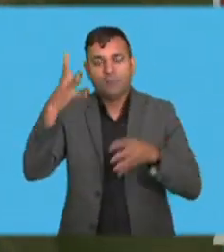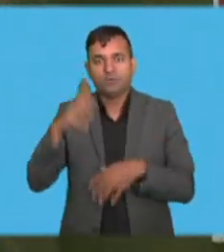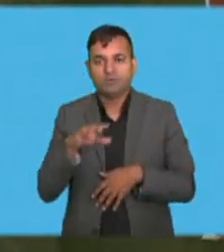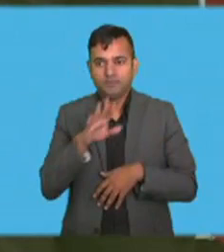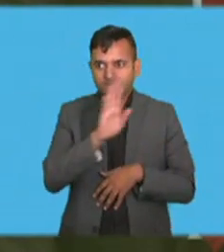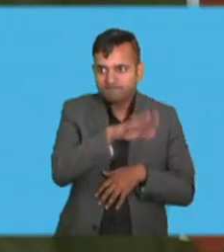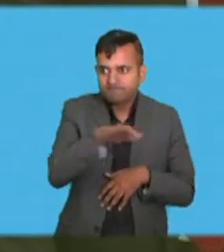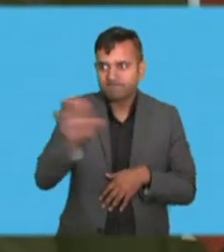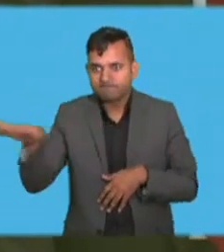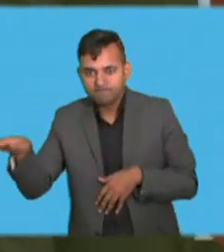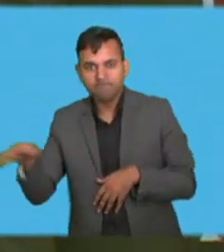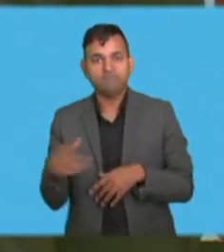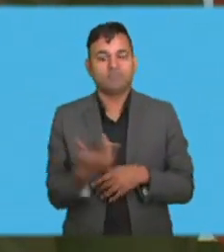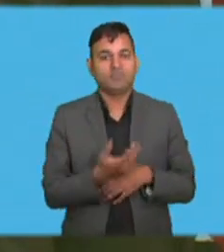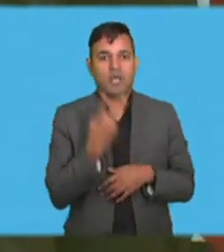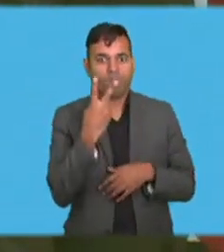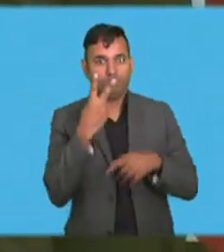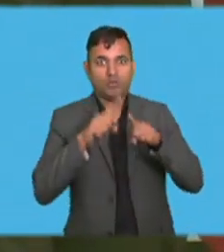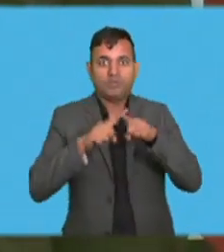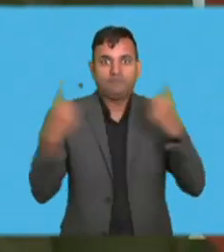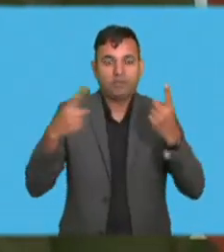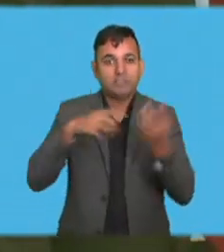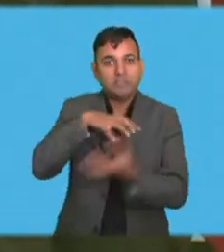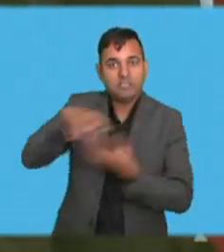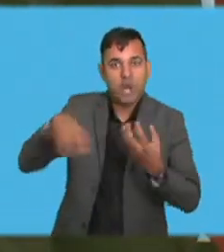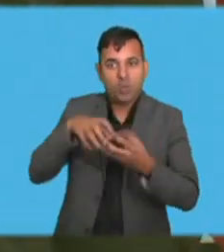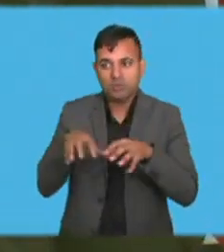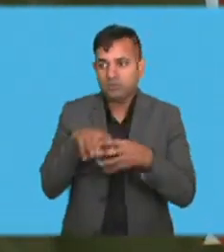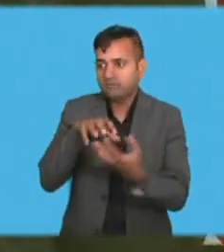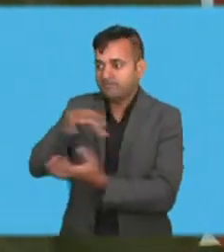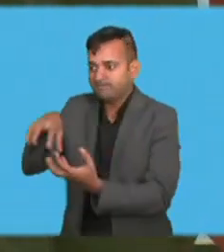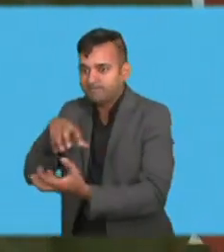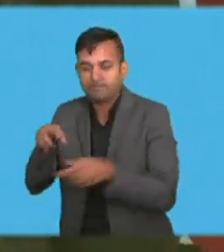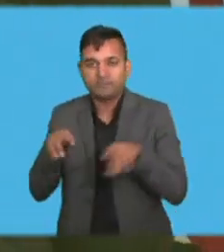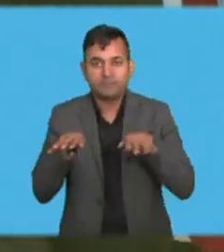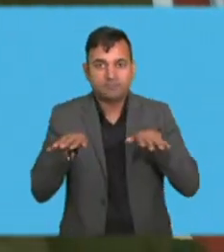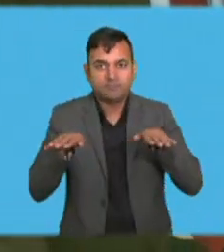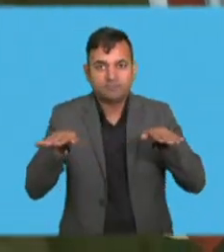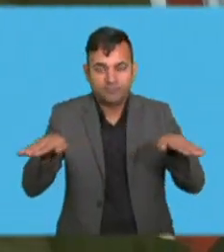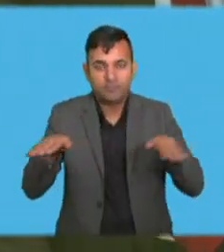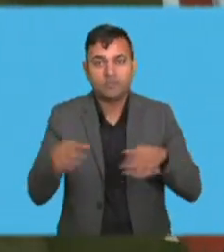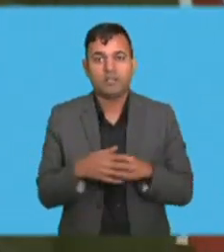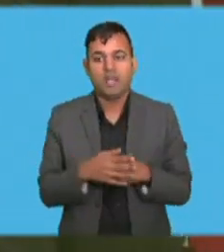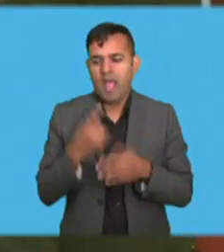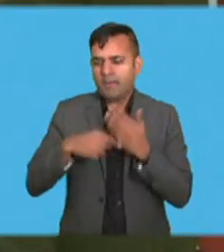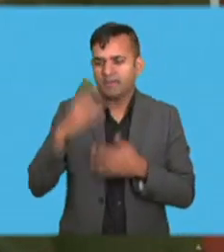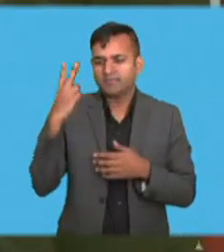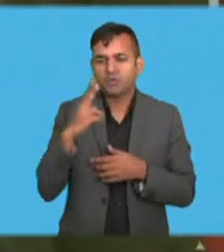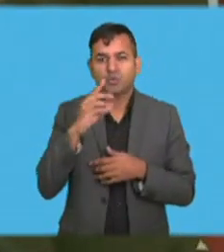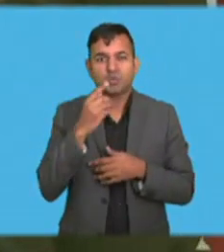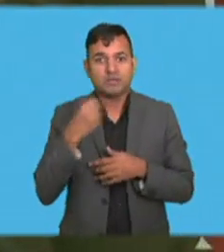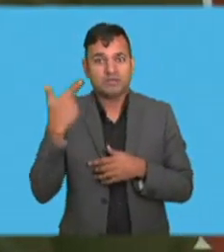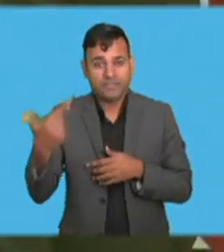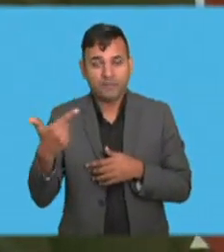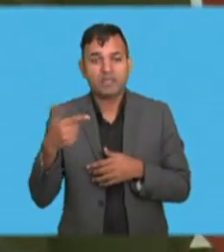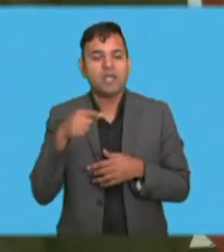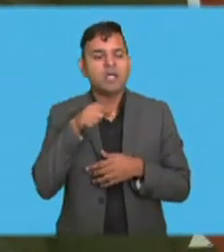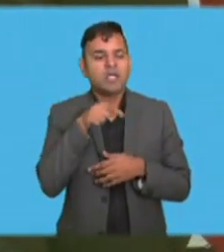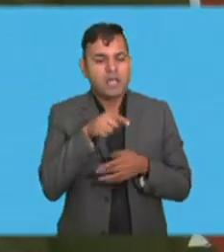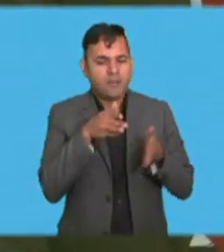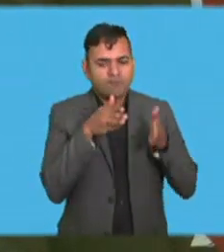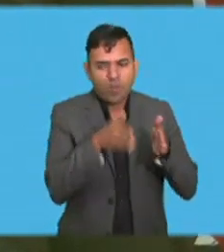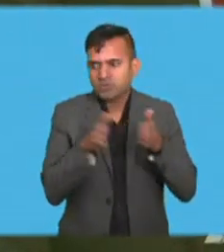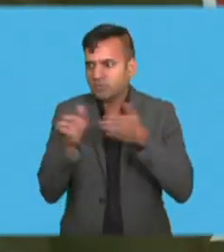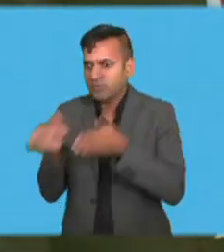period. Tropical depression 07 Foxtrot and of course tropical depression 08